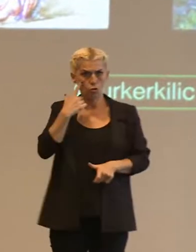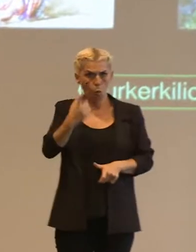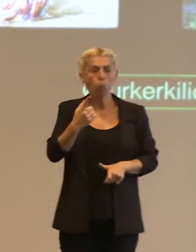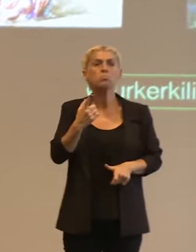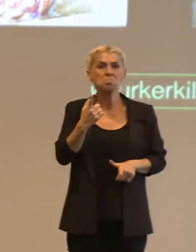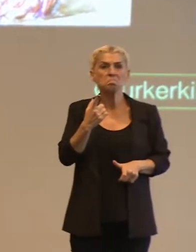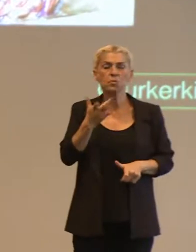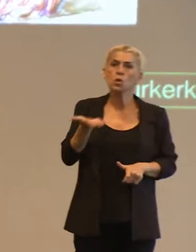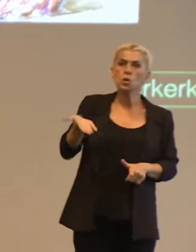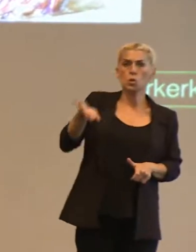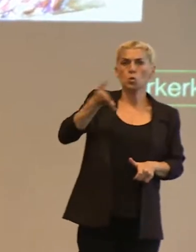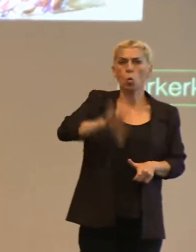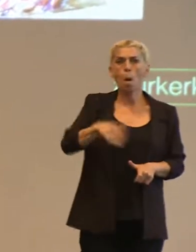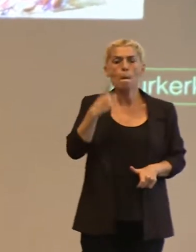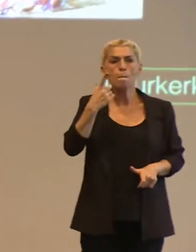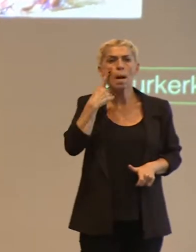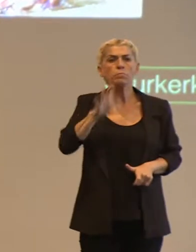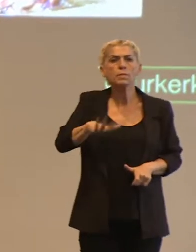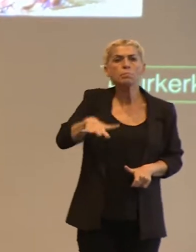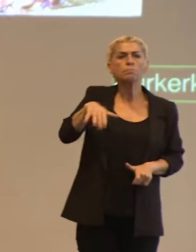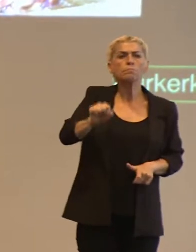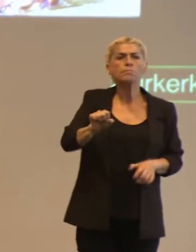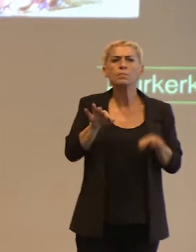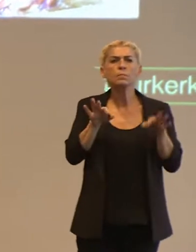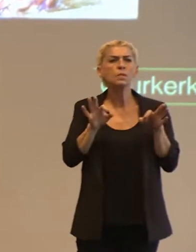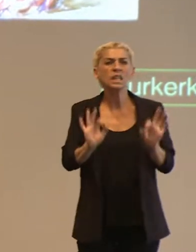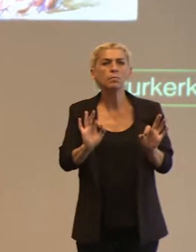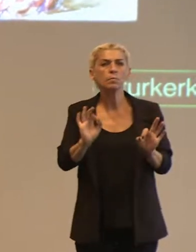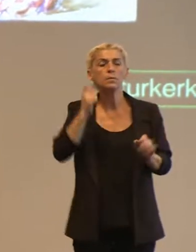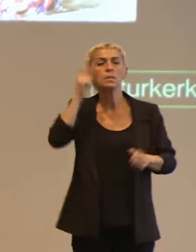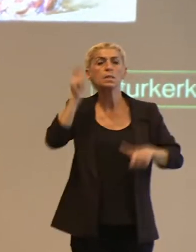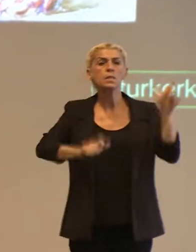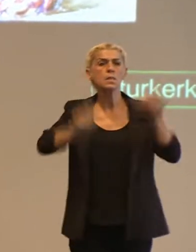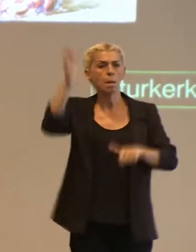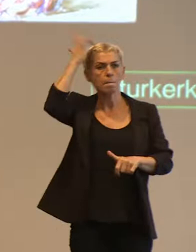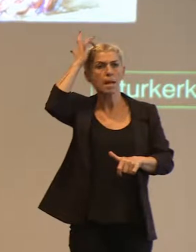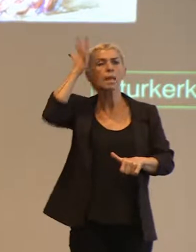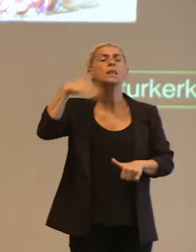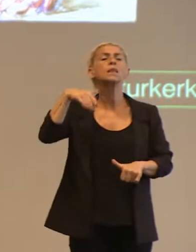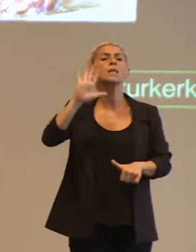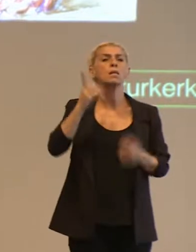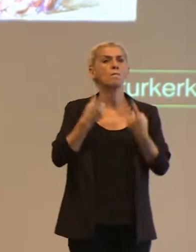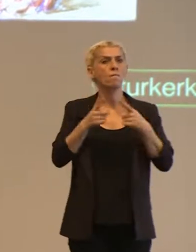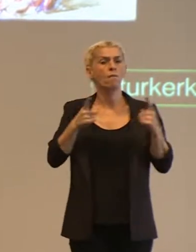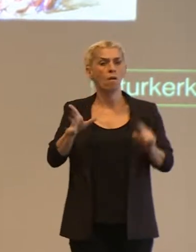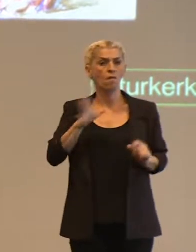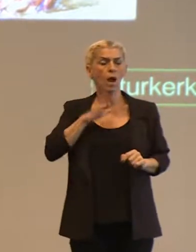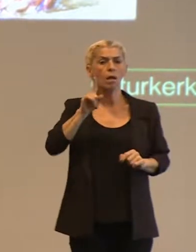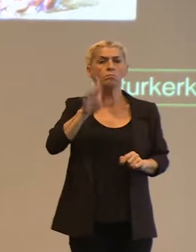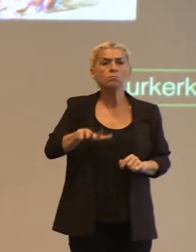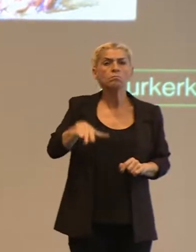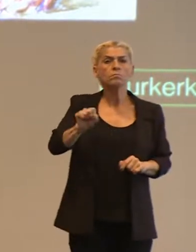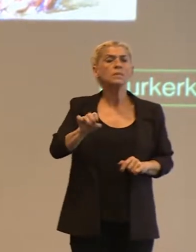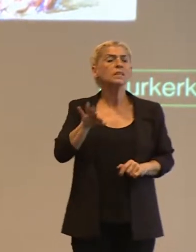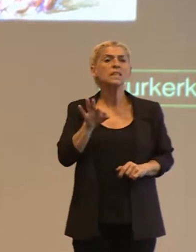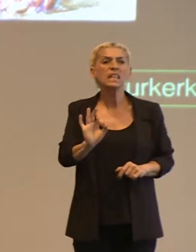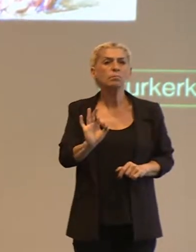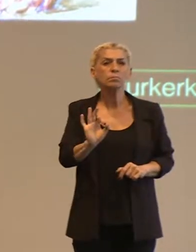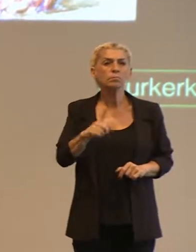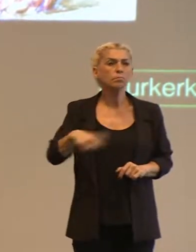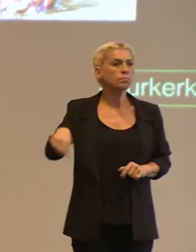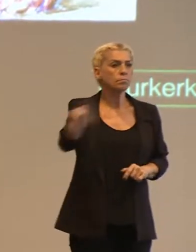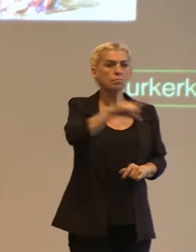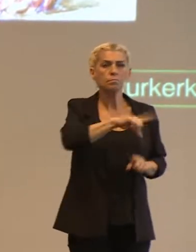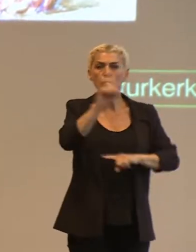and we also at that time assumed that our brain is the most sophisticated information